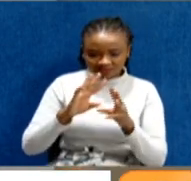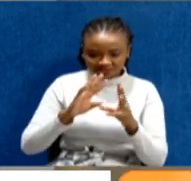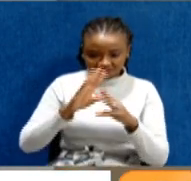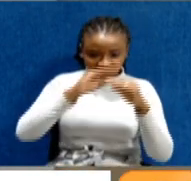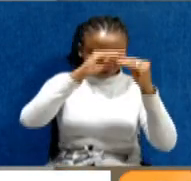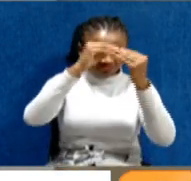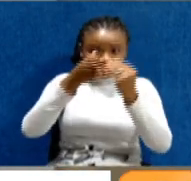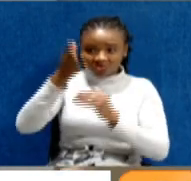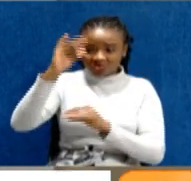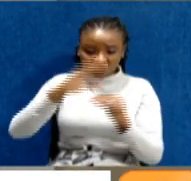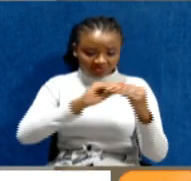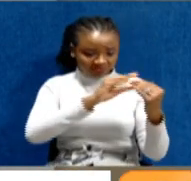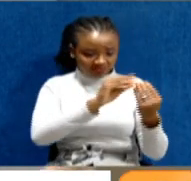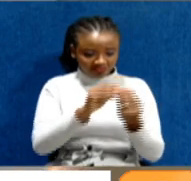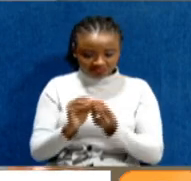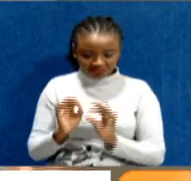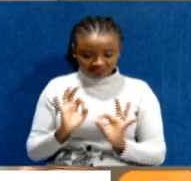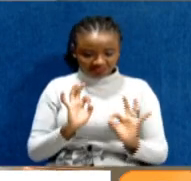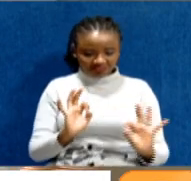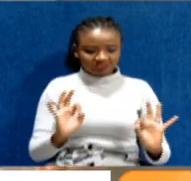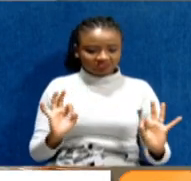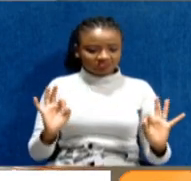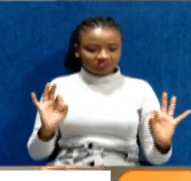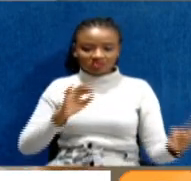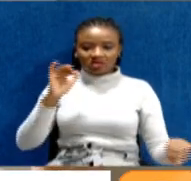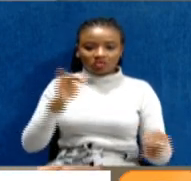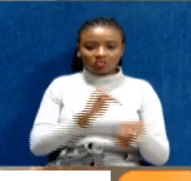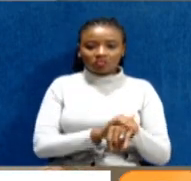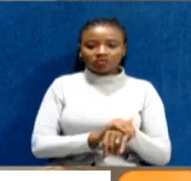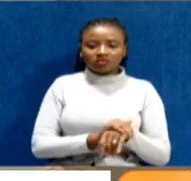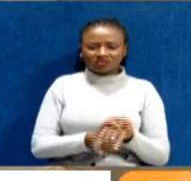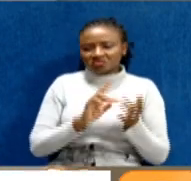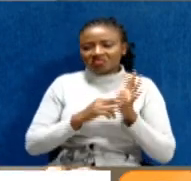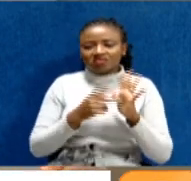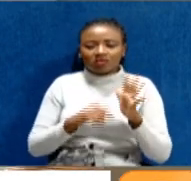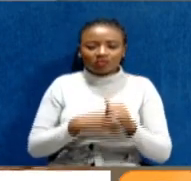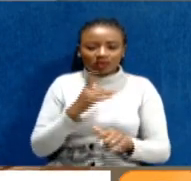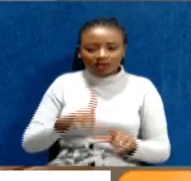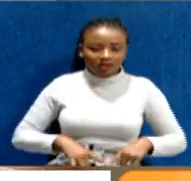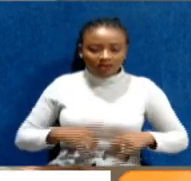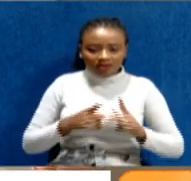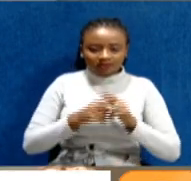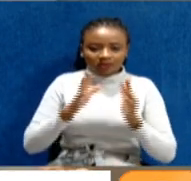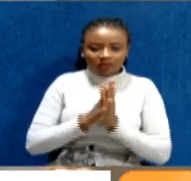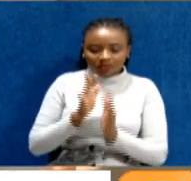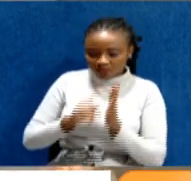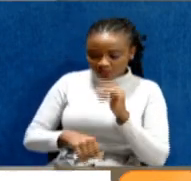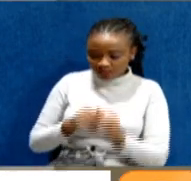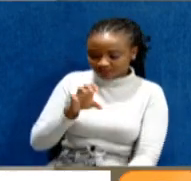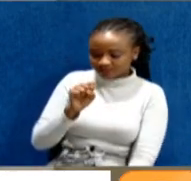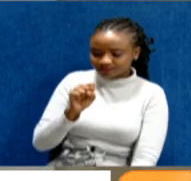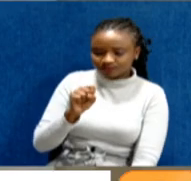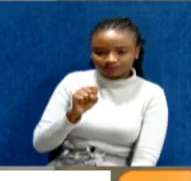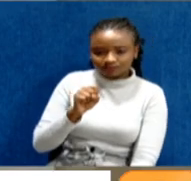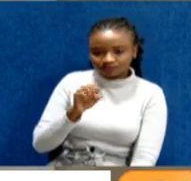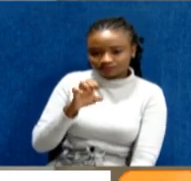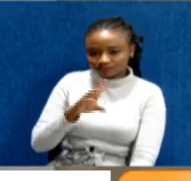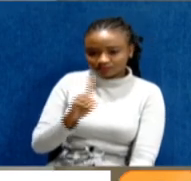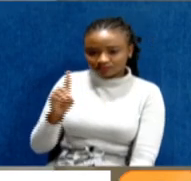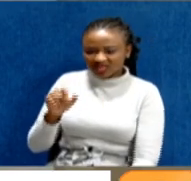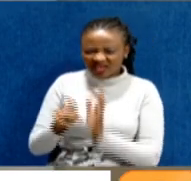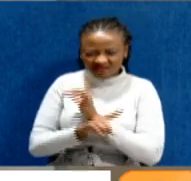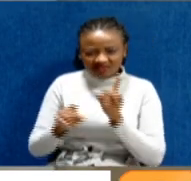good. So we are talking about life beginning with the seed. Yeah. And if you look at the seed industry